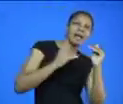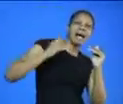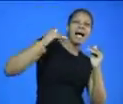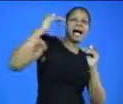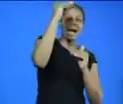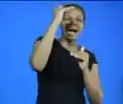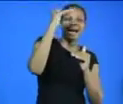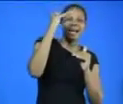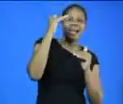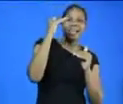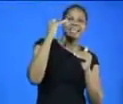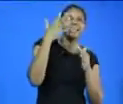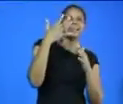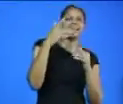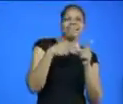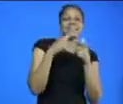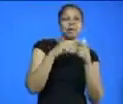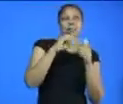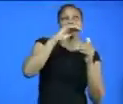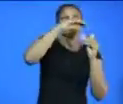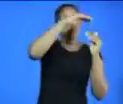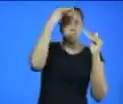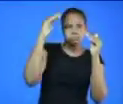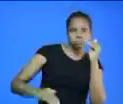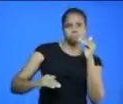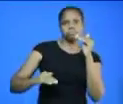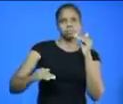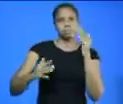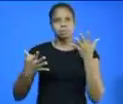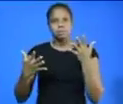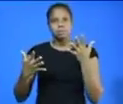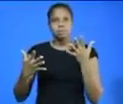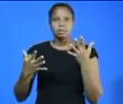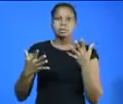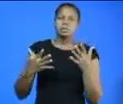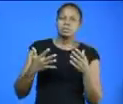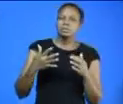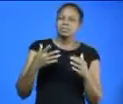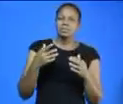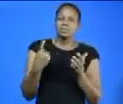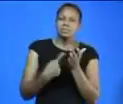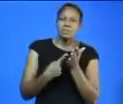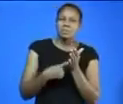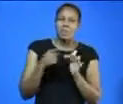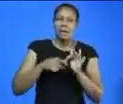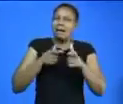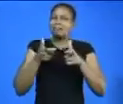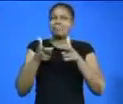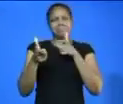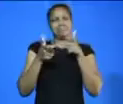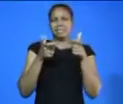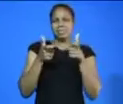Have you ever been there where almost inexplicably you can't deal with the sudden